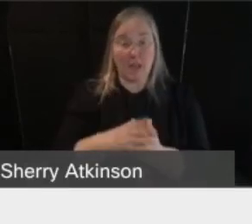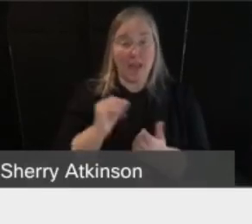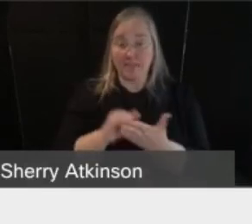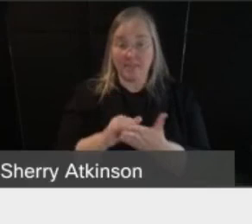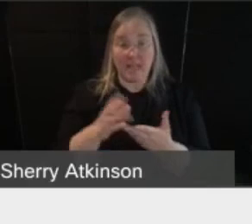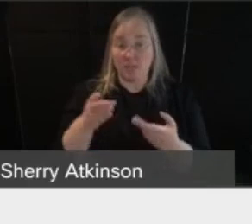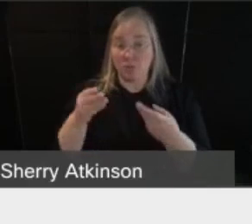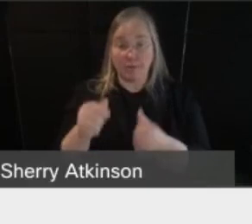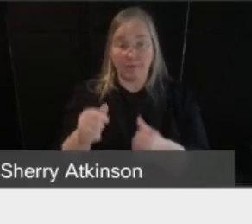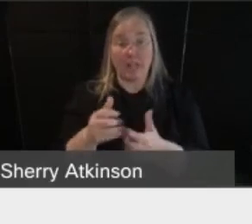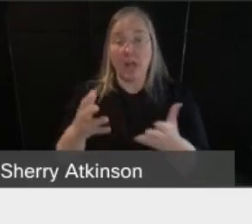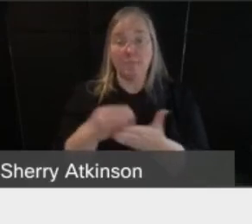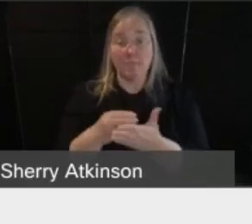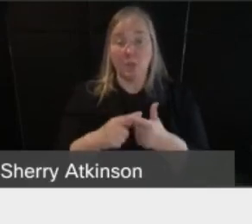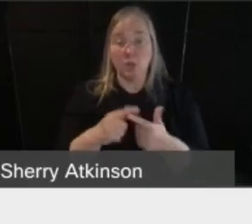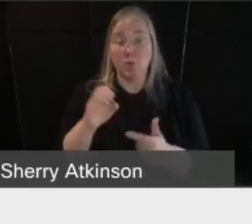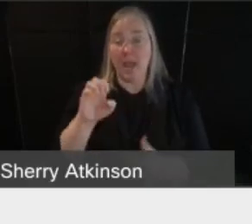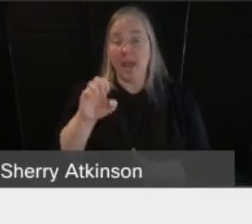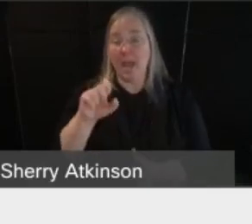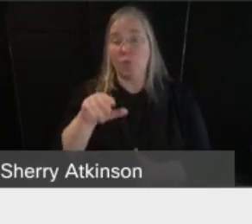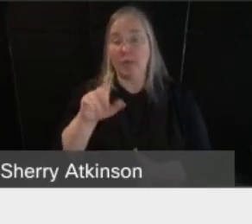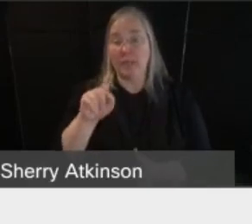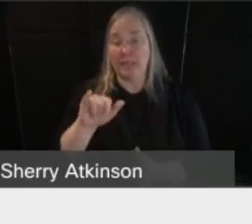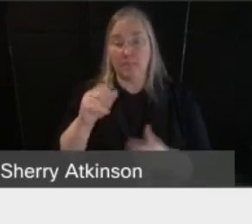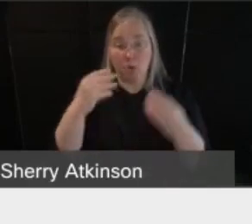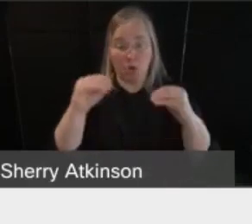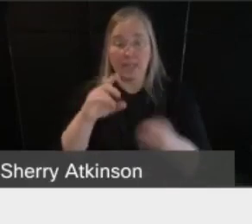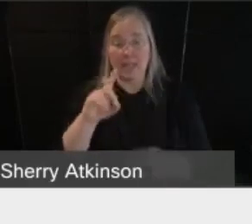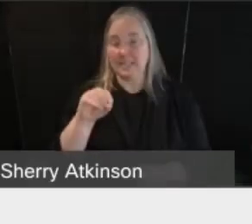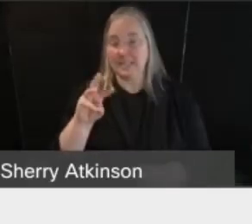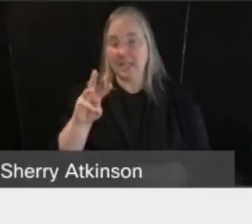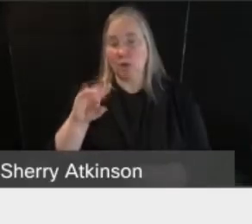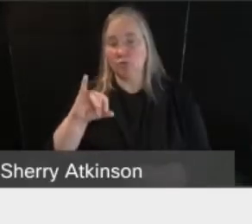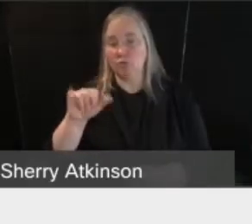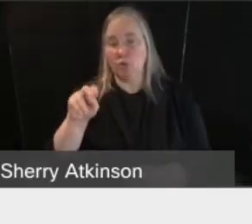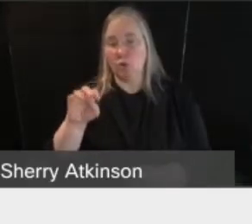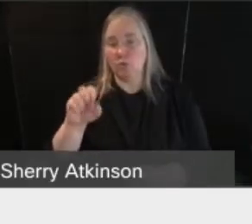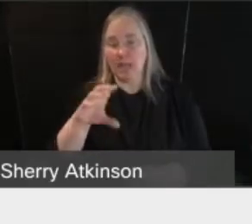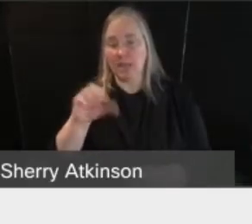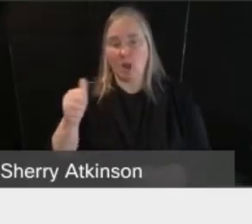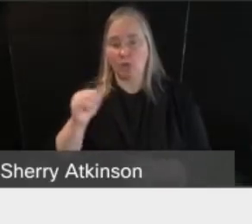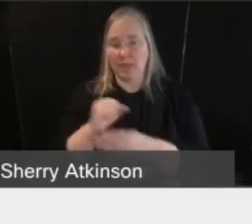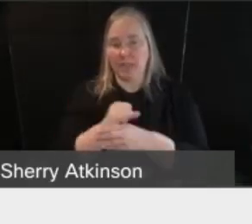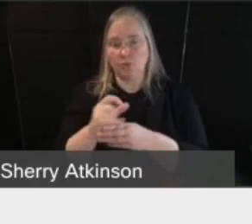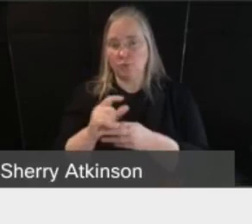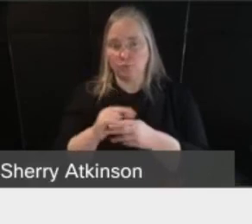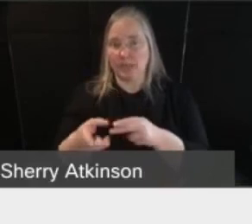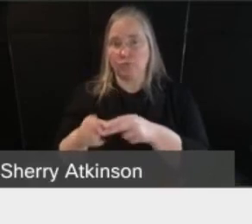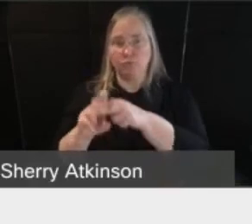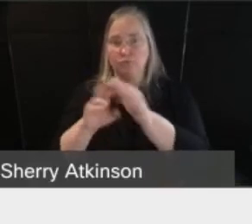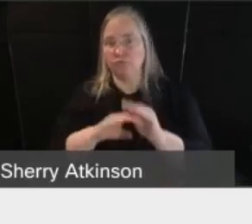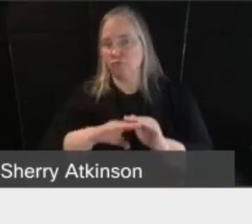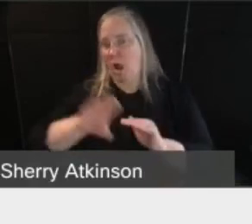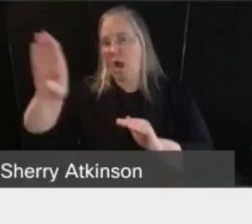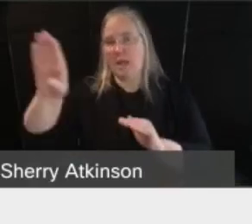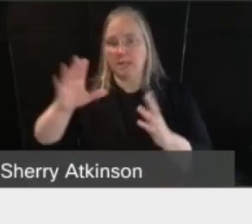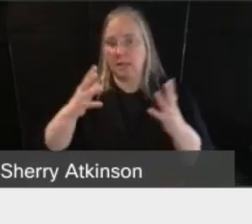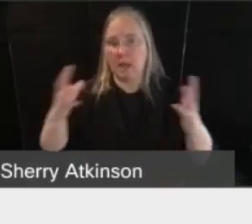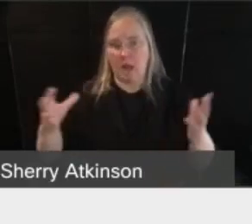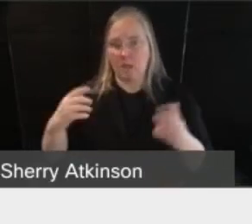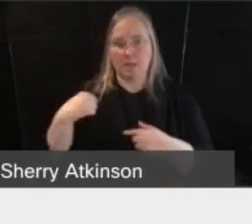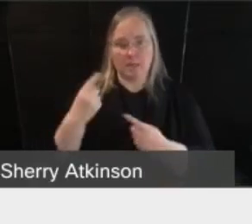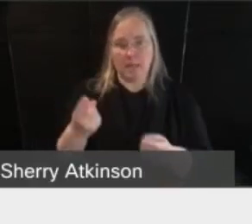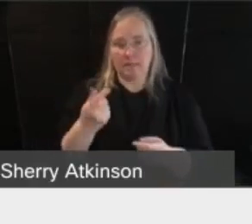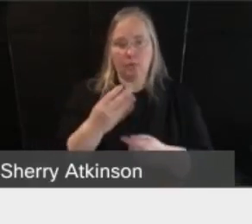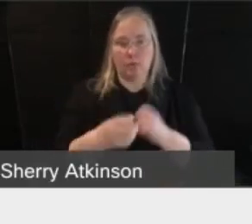equity market. So we've seen a lot, we've seen the Dow Jones and other indices just rise tremendously over these last few